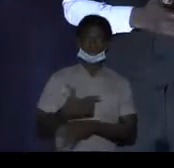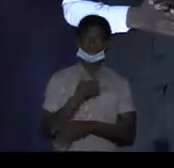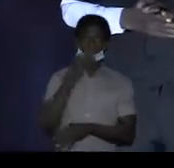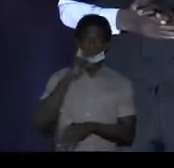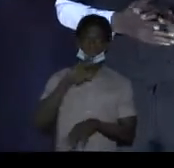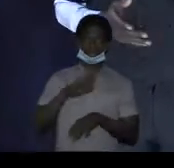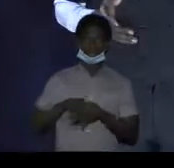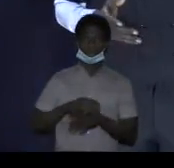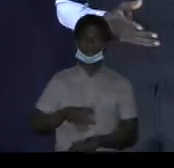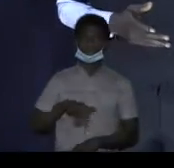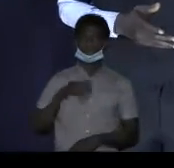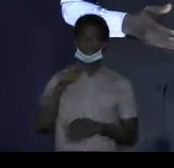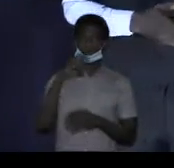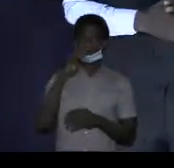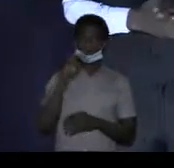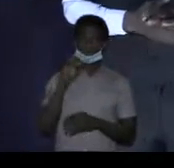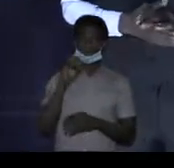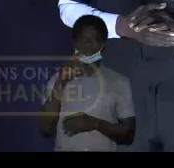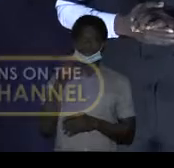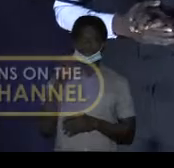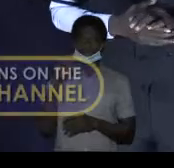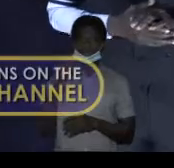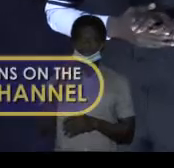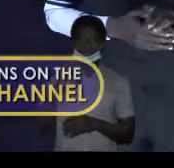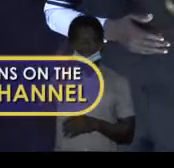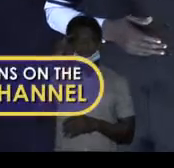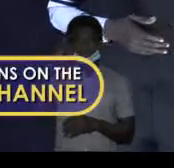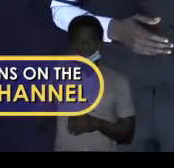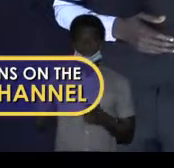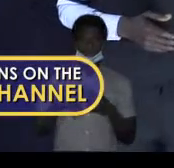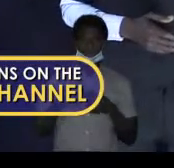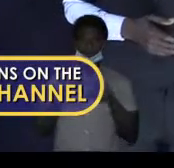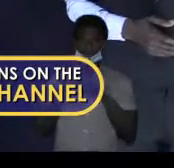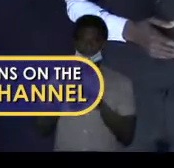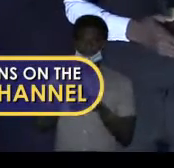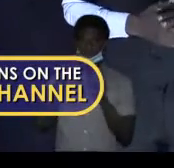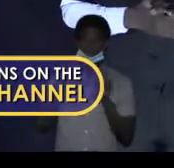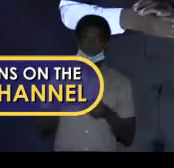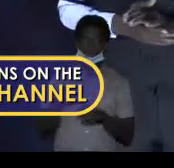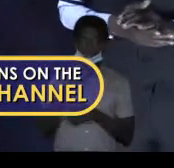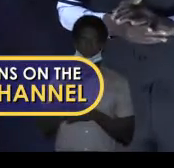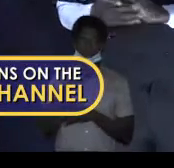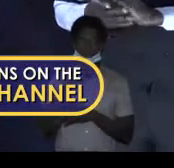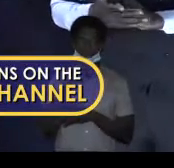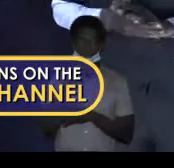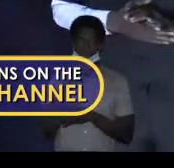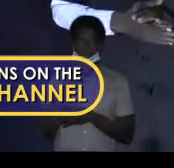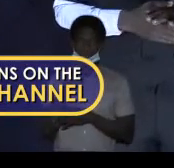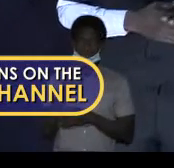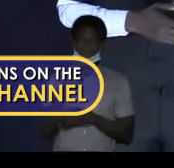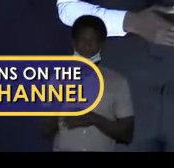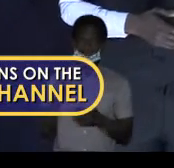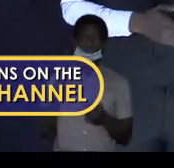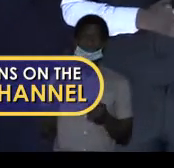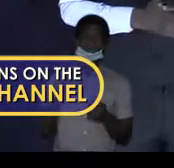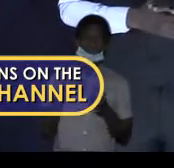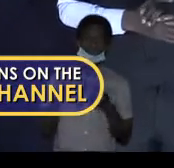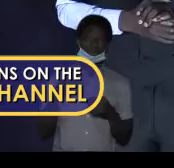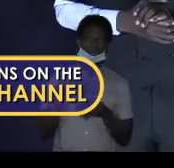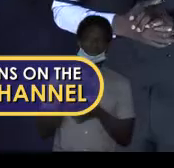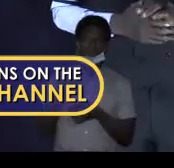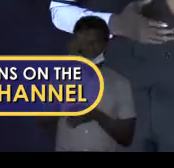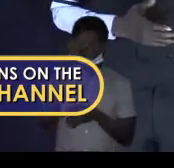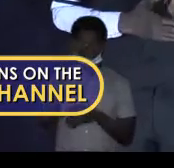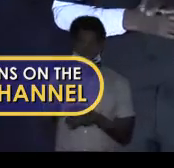today's lessons are on Lagos Suburb YouTube channel for you to watch. Yeah. You can subscribe to Lagos Suburb